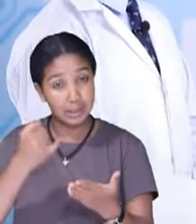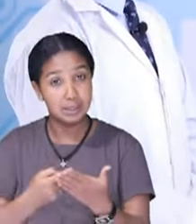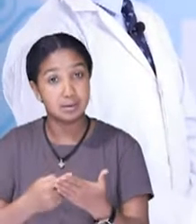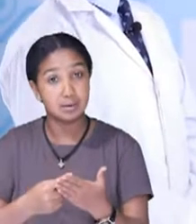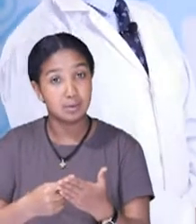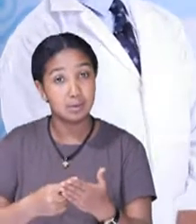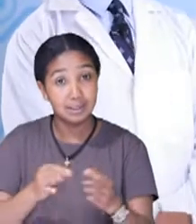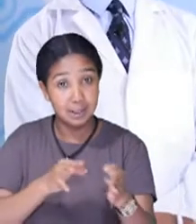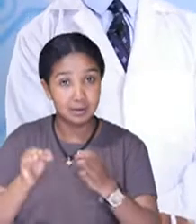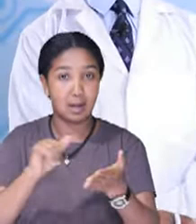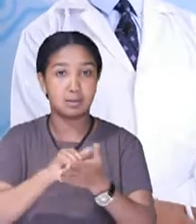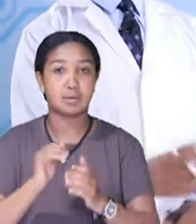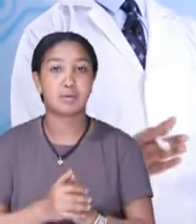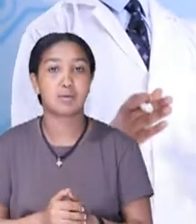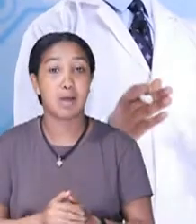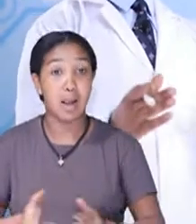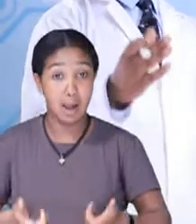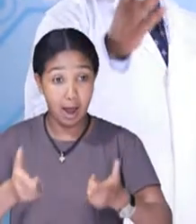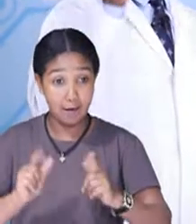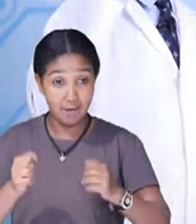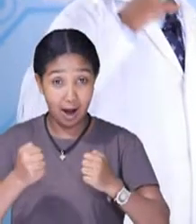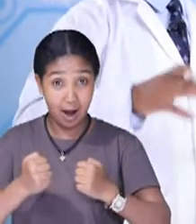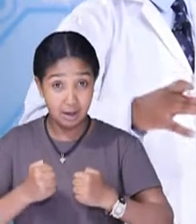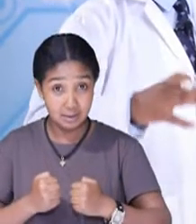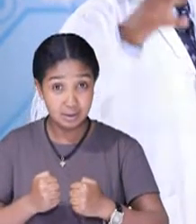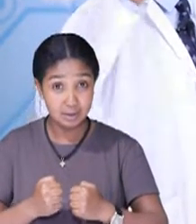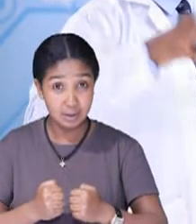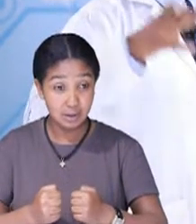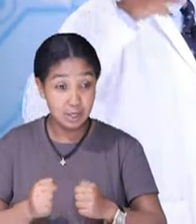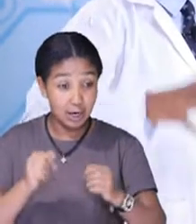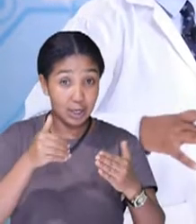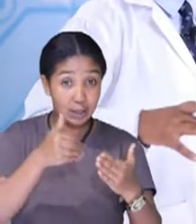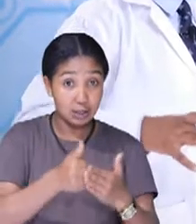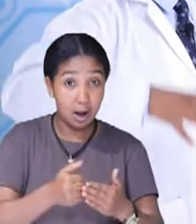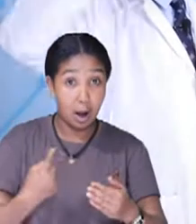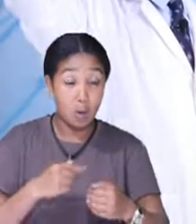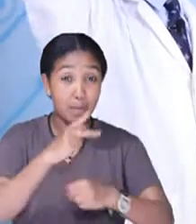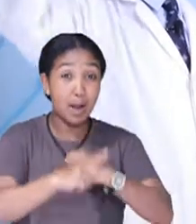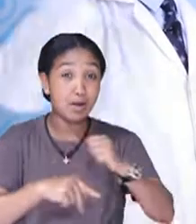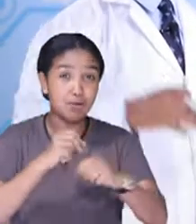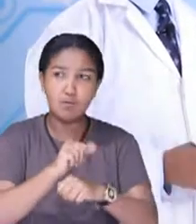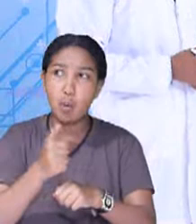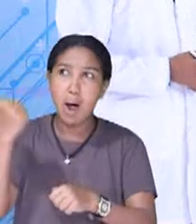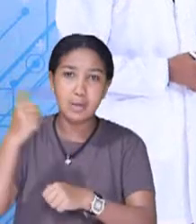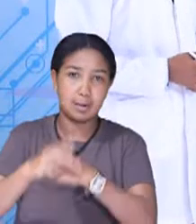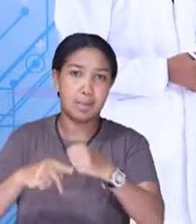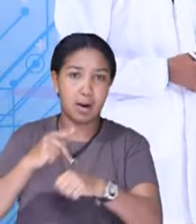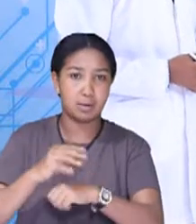This theory states that life has reached our planet Earth from other